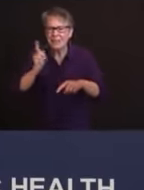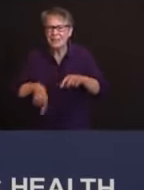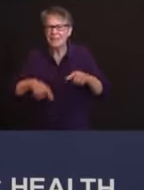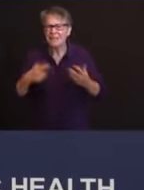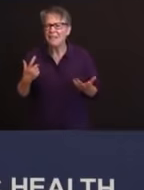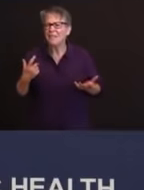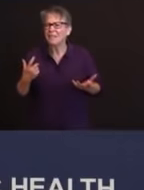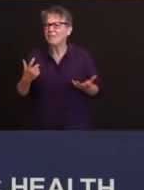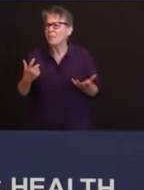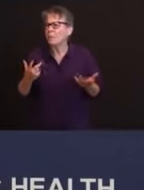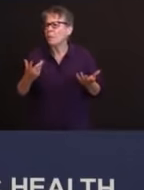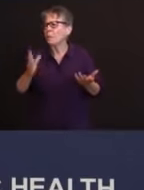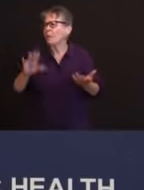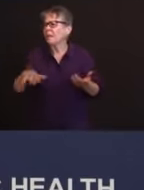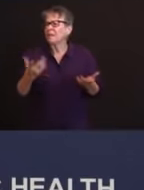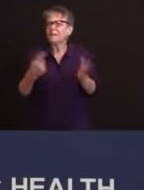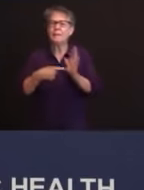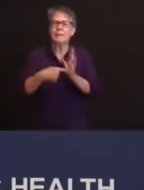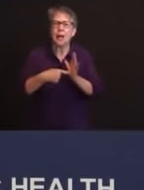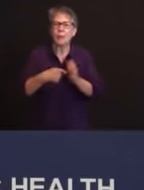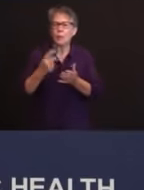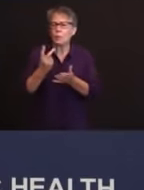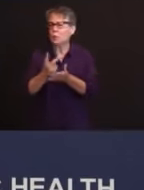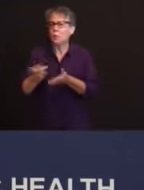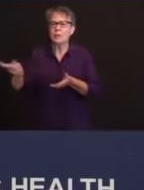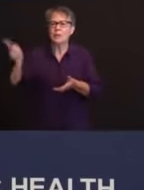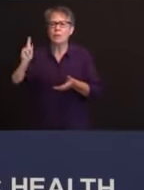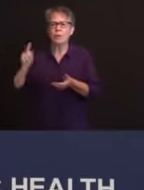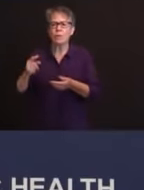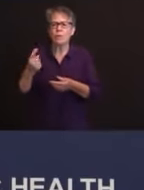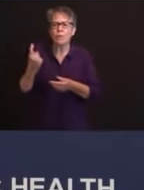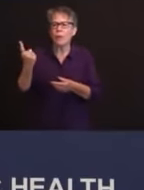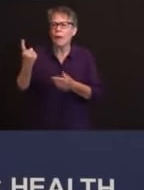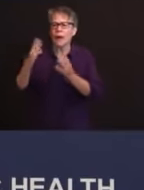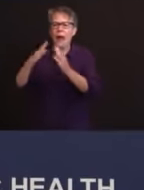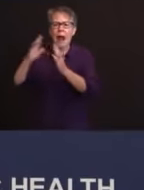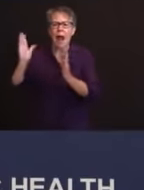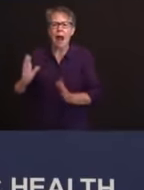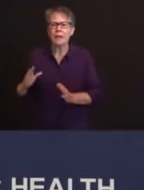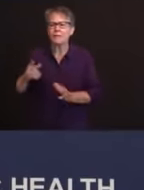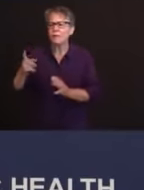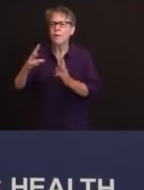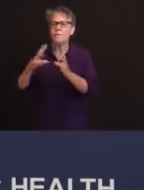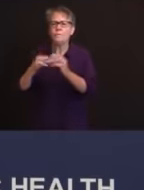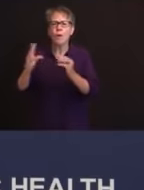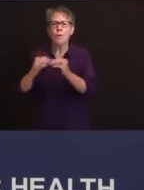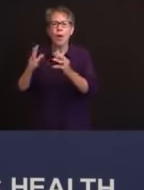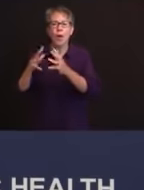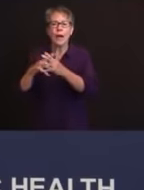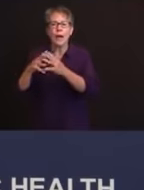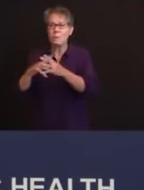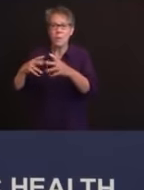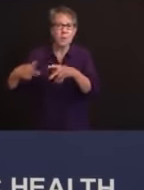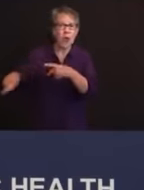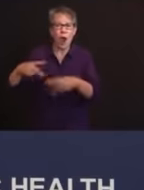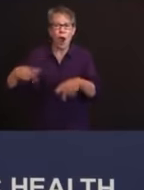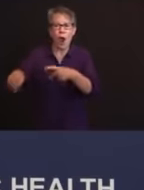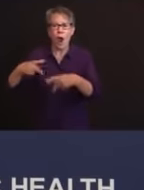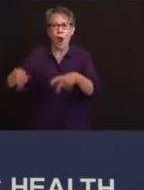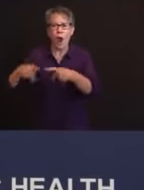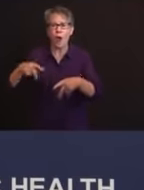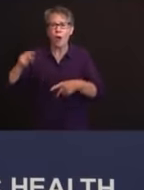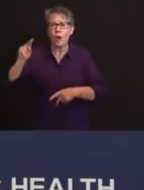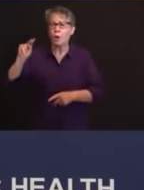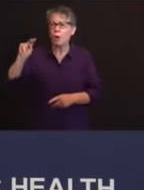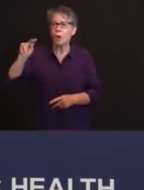examples, a couple of weeks ago, a big football party, I guess in New Brunswick. Folks were able to get at that. Judy, the jump in cases, in